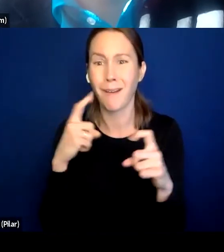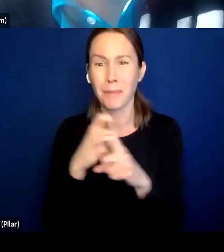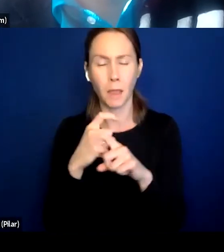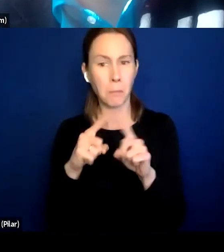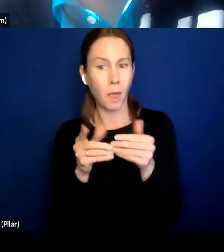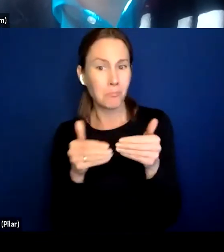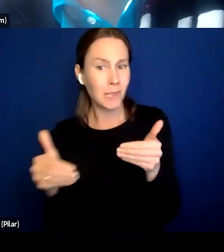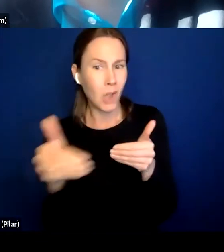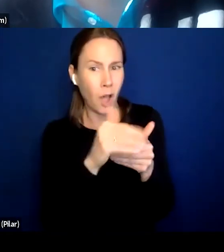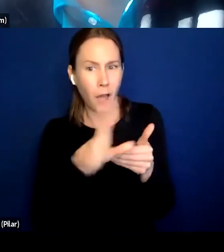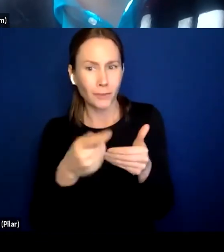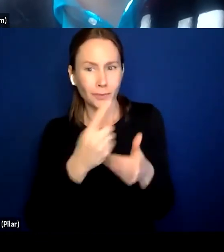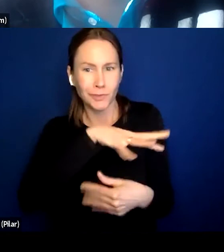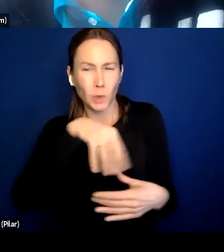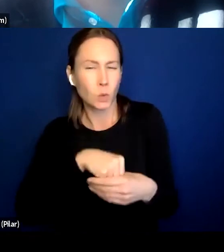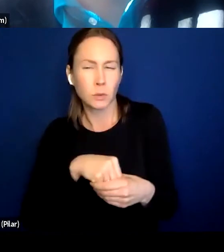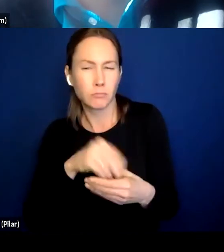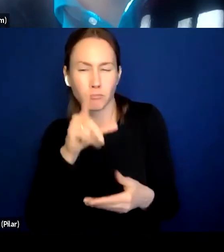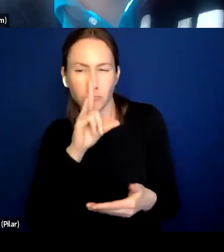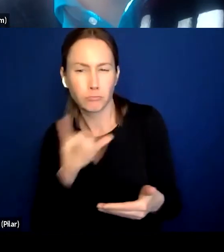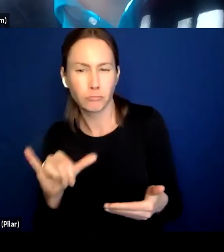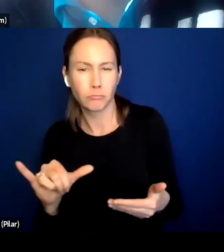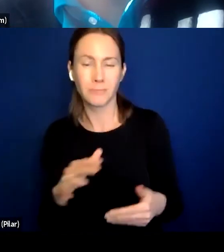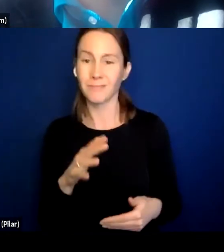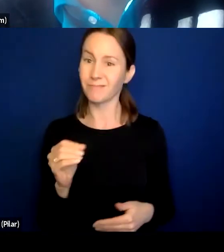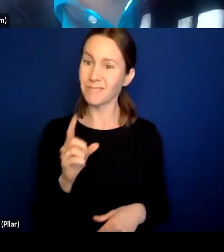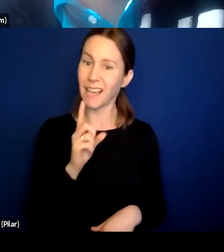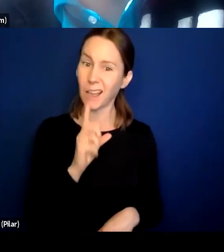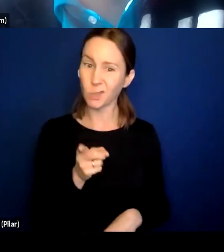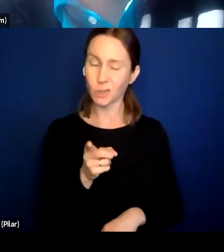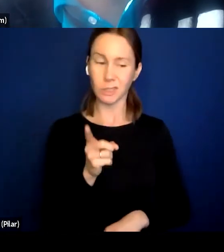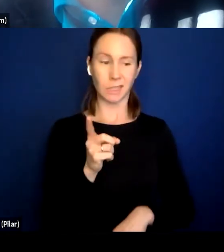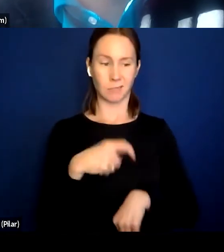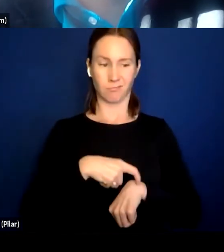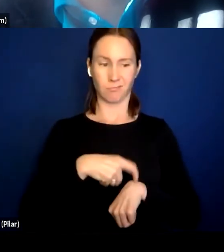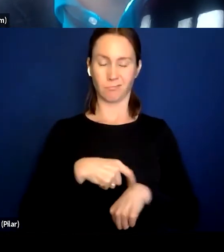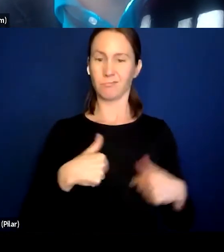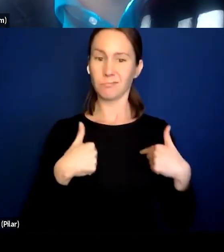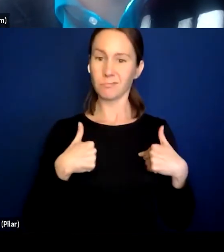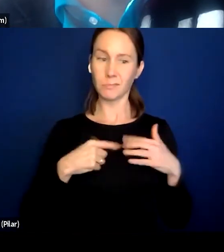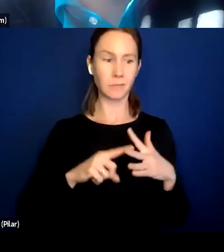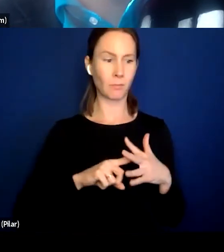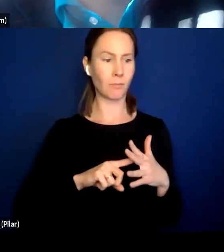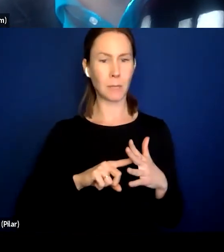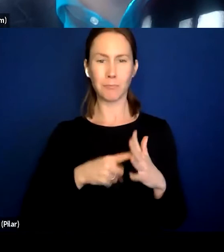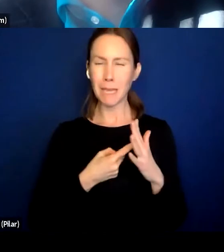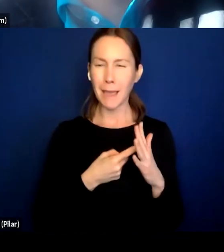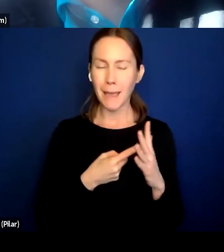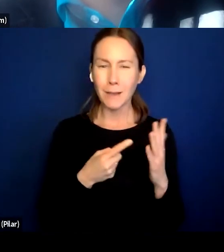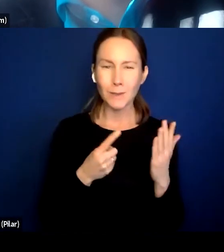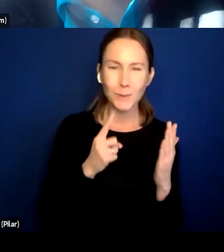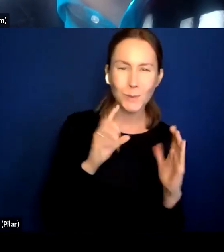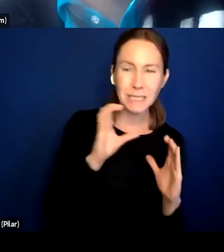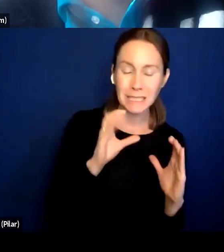inclusion? And it was actually at the point when I began to actively